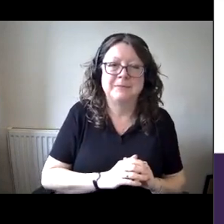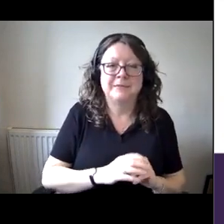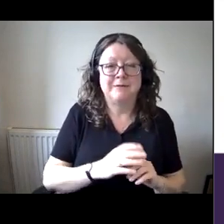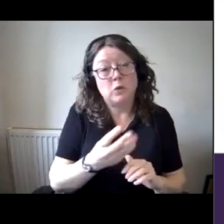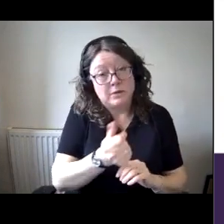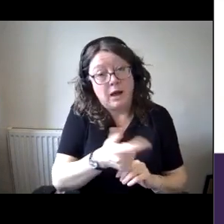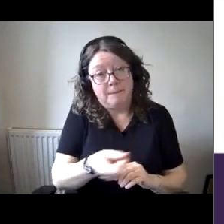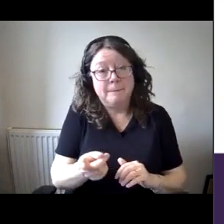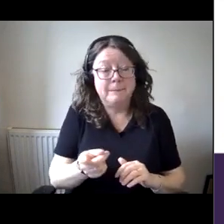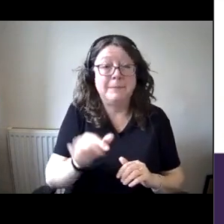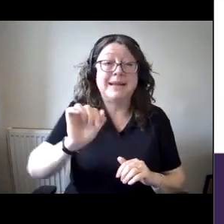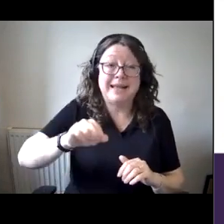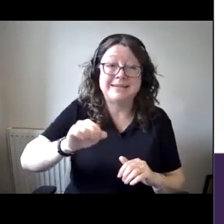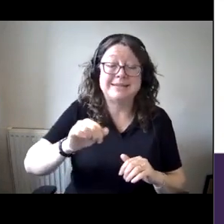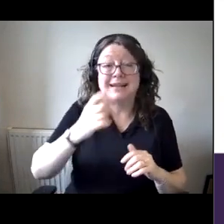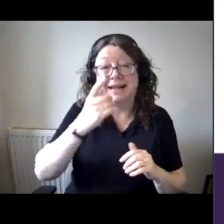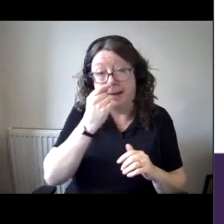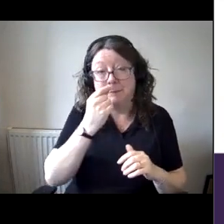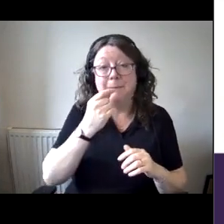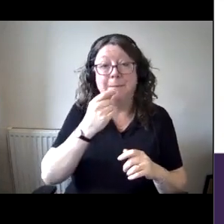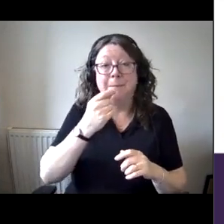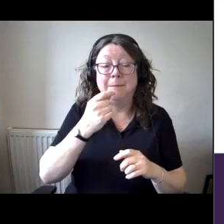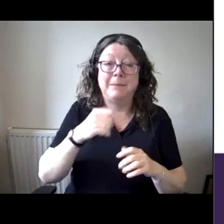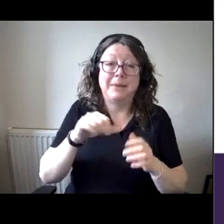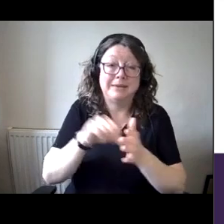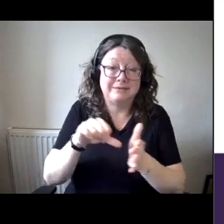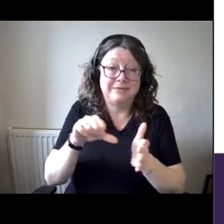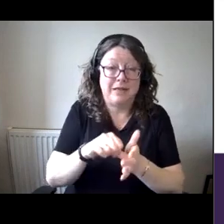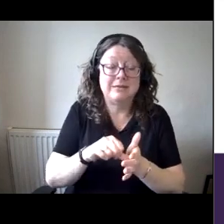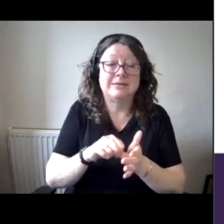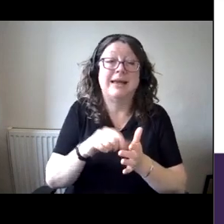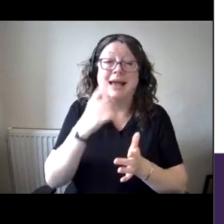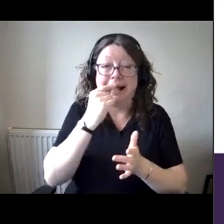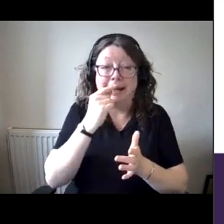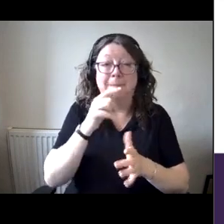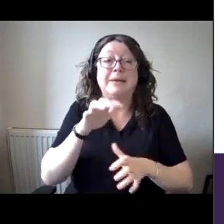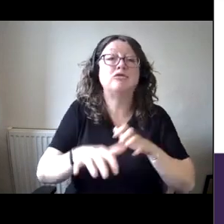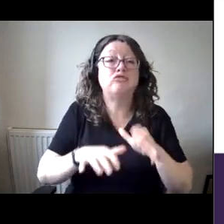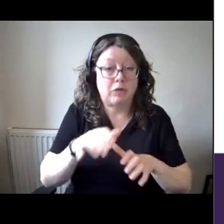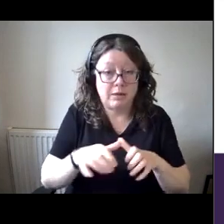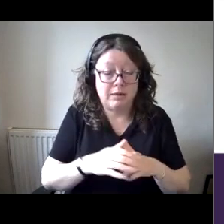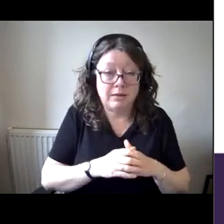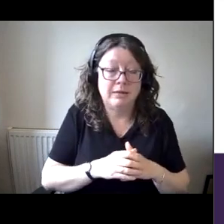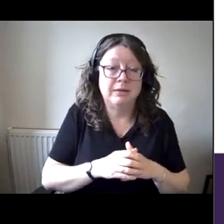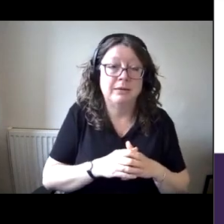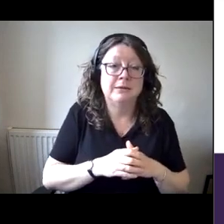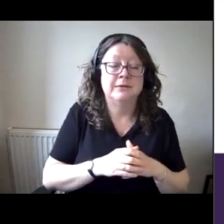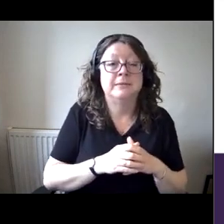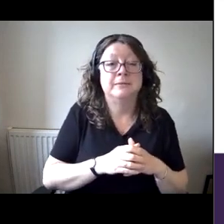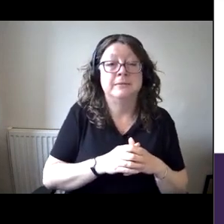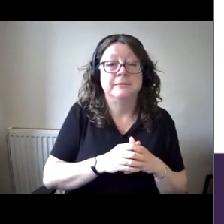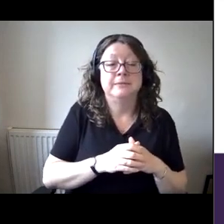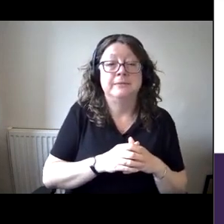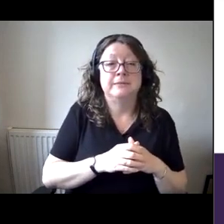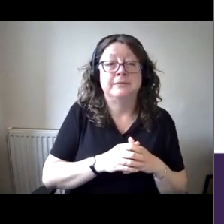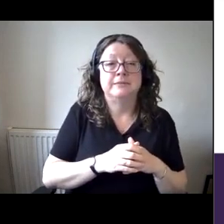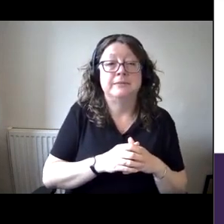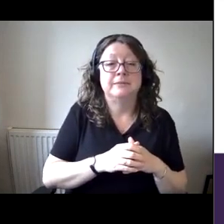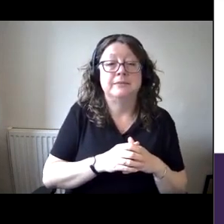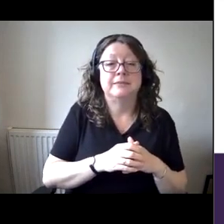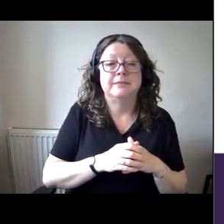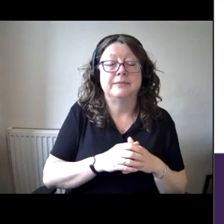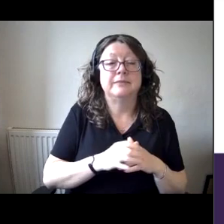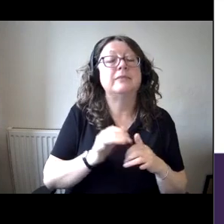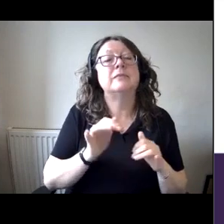these people it can be an issue. sometimes people have gotten into